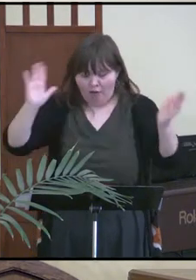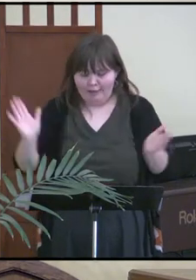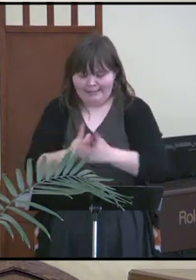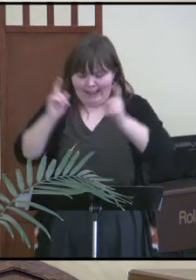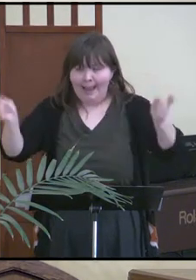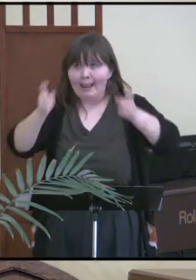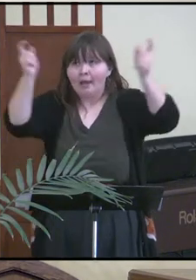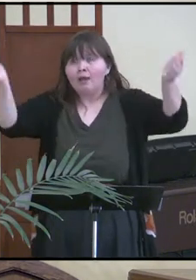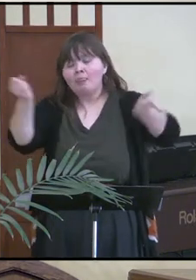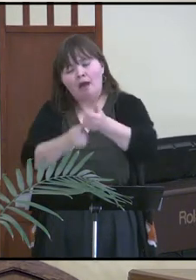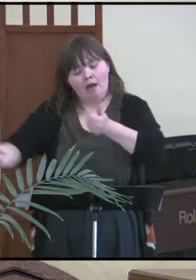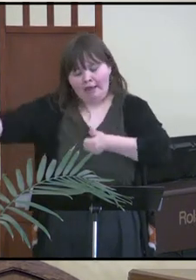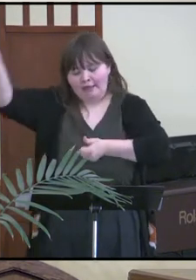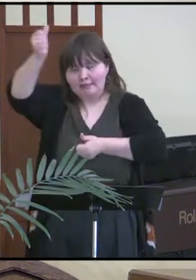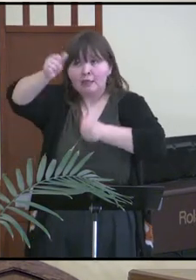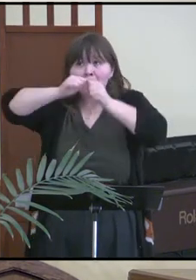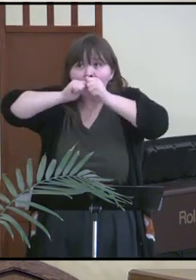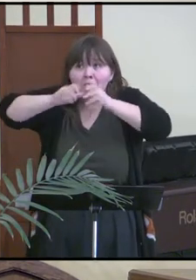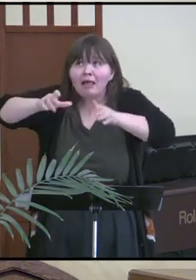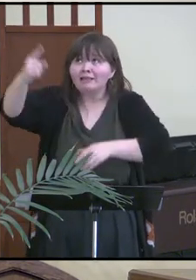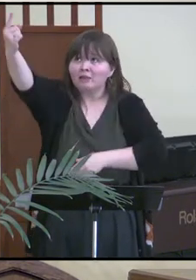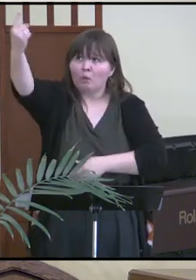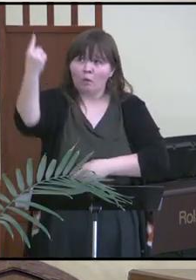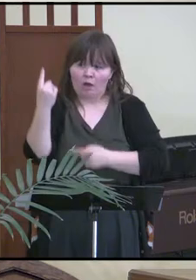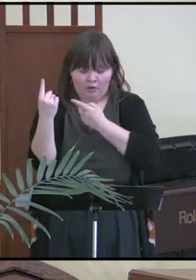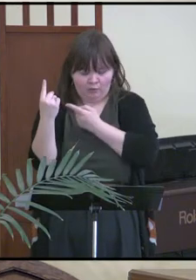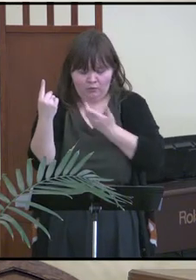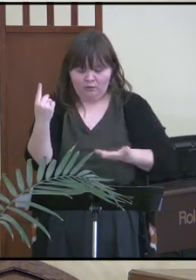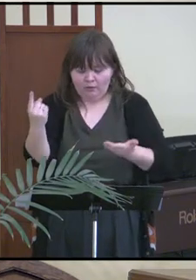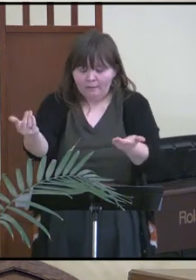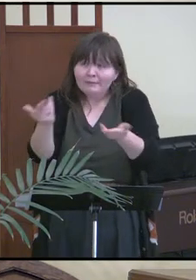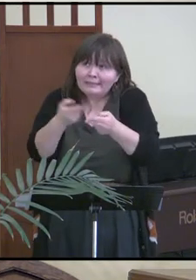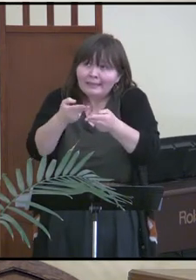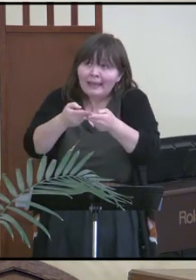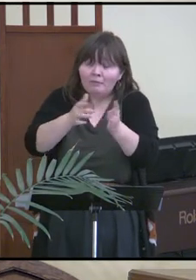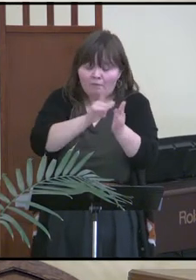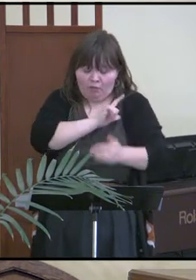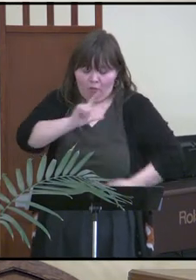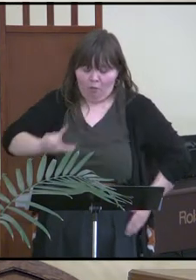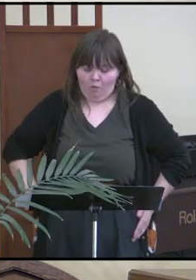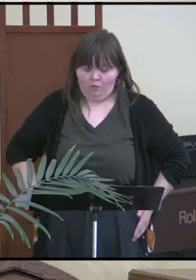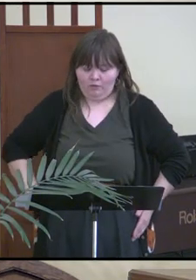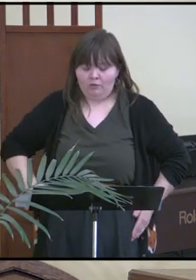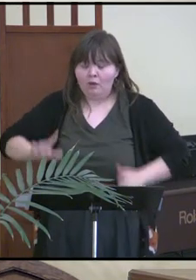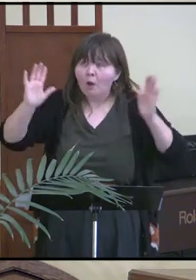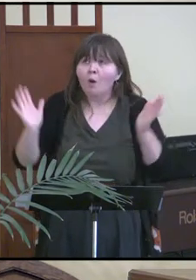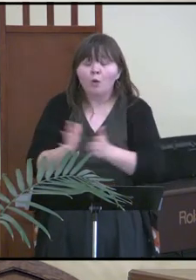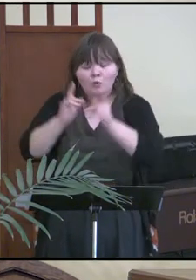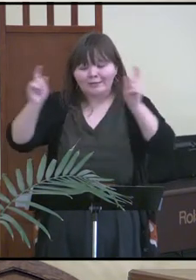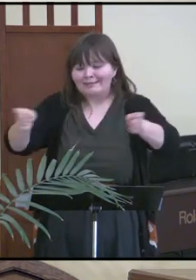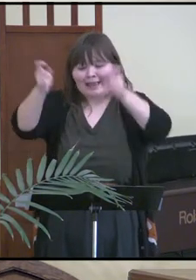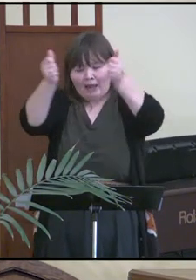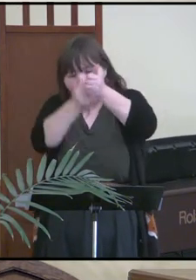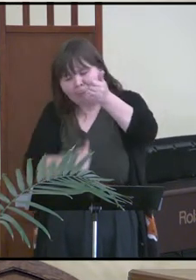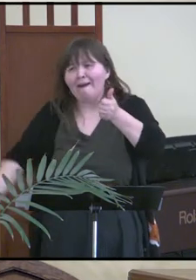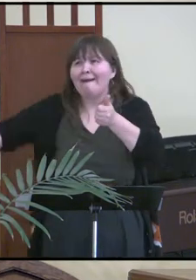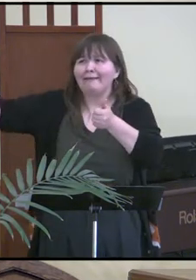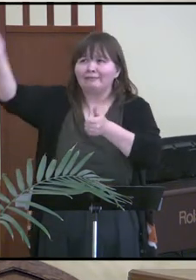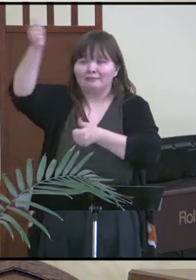the highest. Blessed is the one who comes in the name of the Lord. Hosanna in the